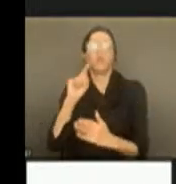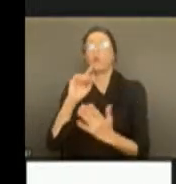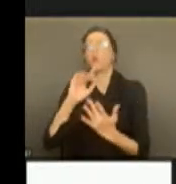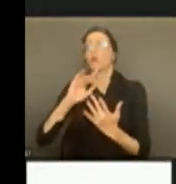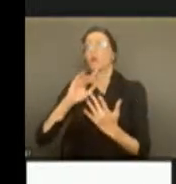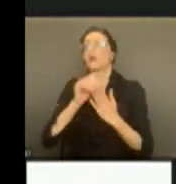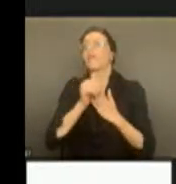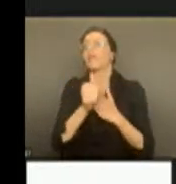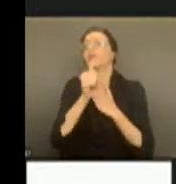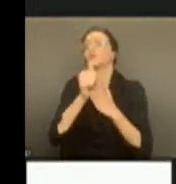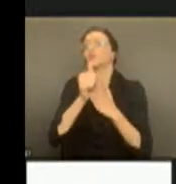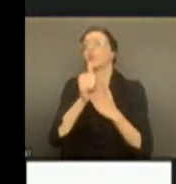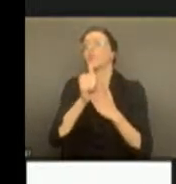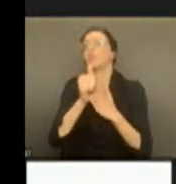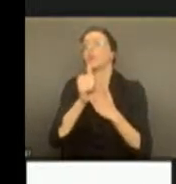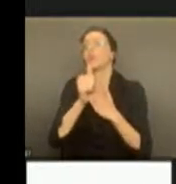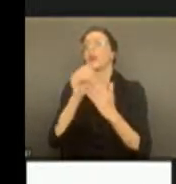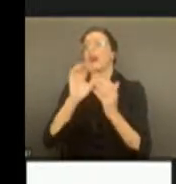Genevieve has requested for.